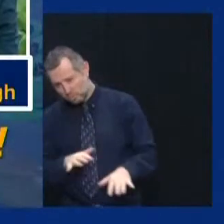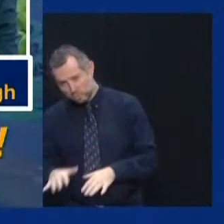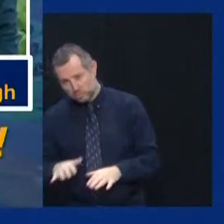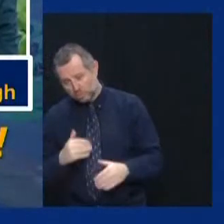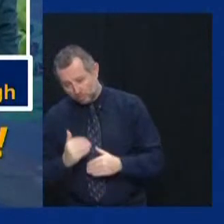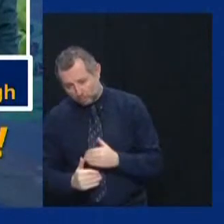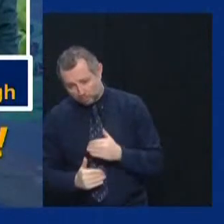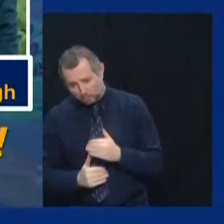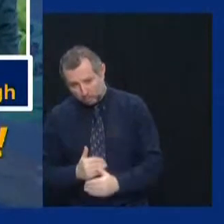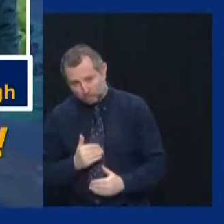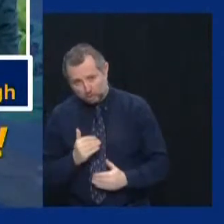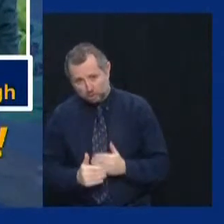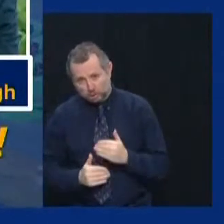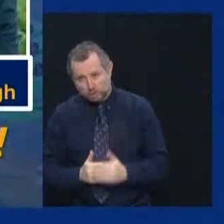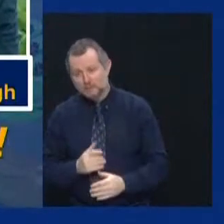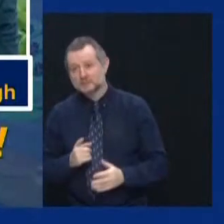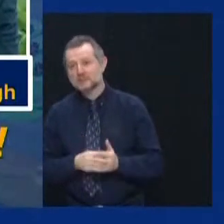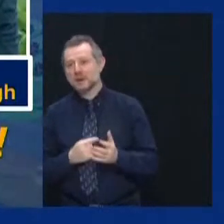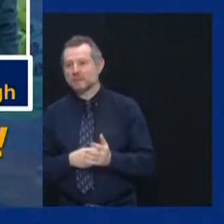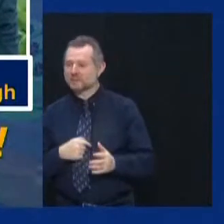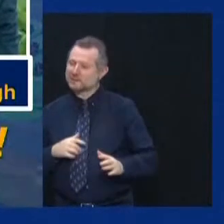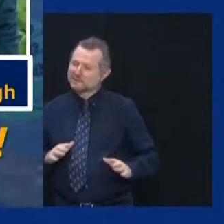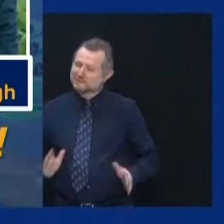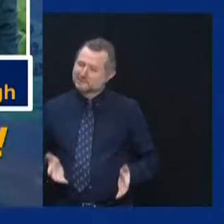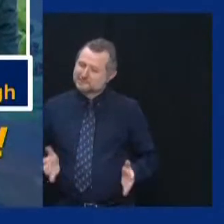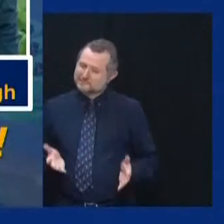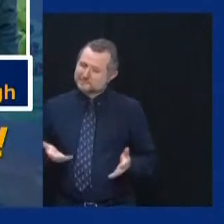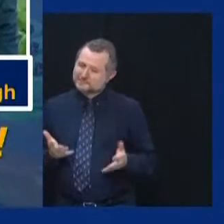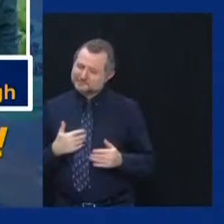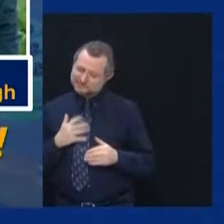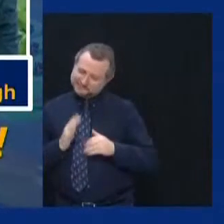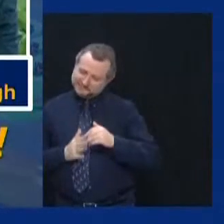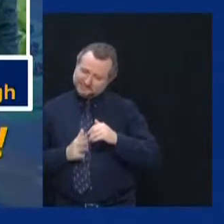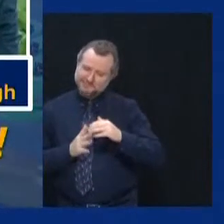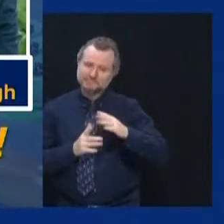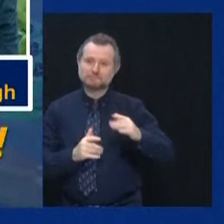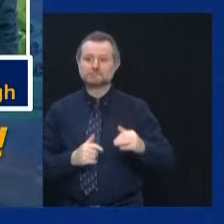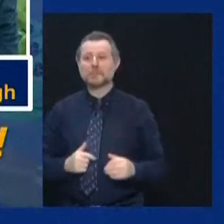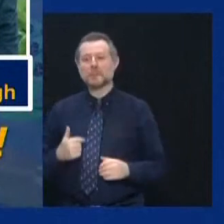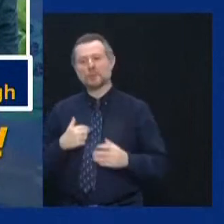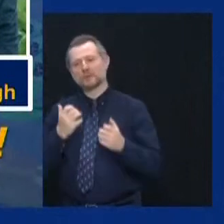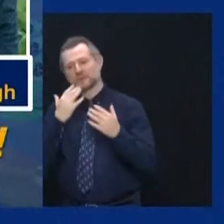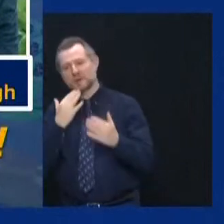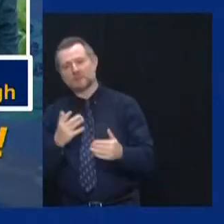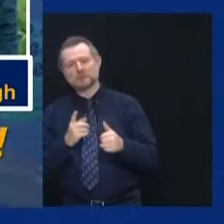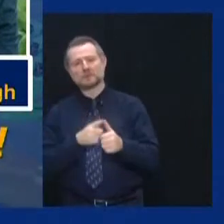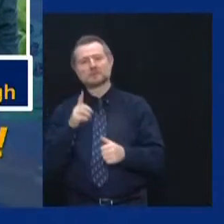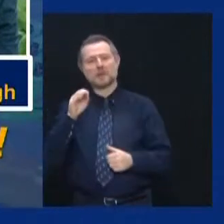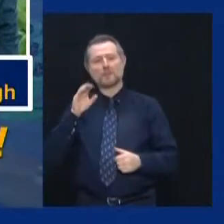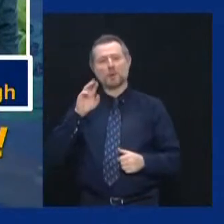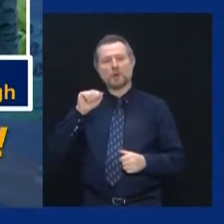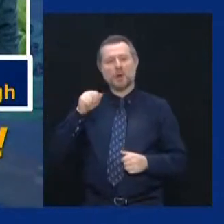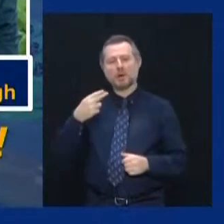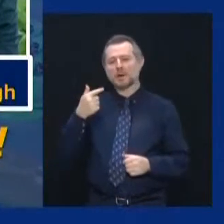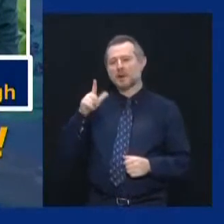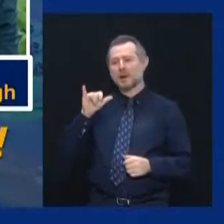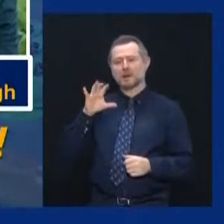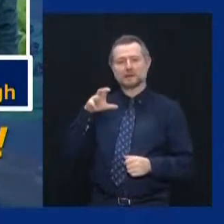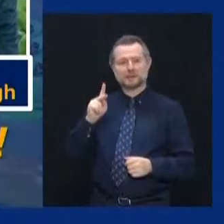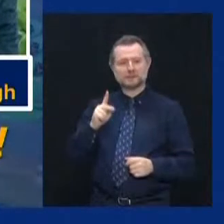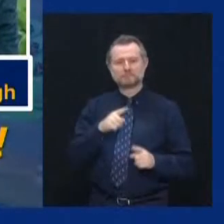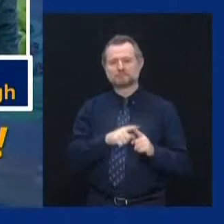and sometimes you have to really fight the fight to get it done. I especially want to thank Deborah Glick, who championed